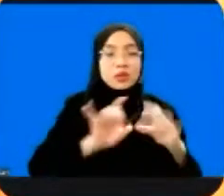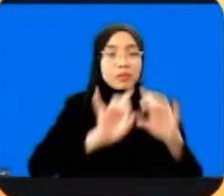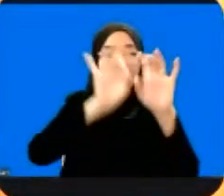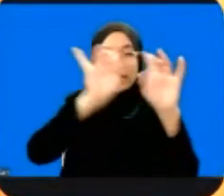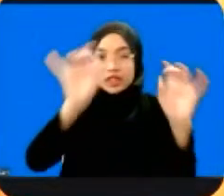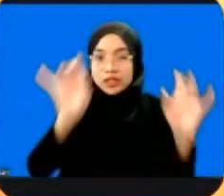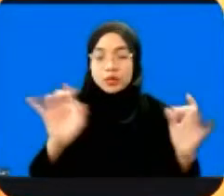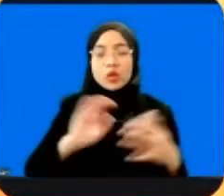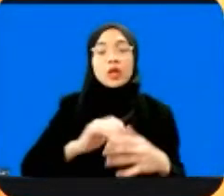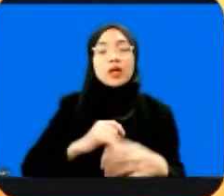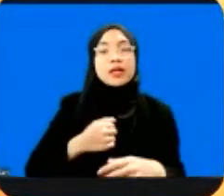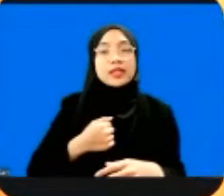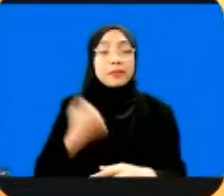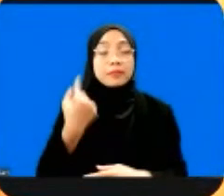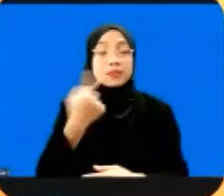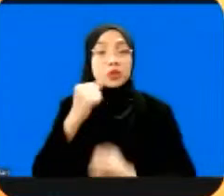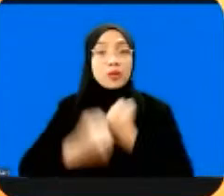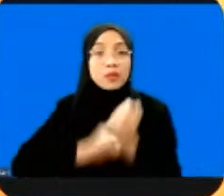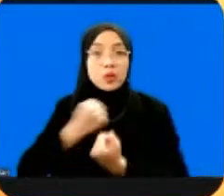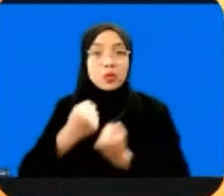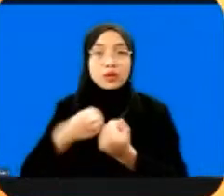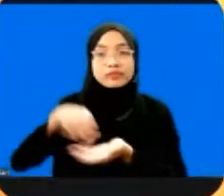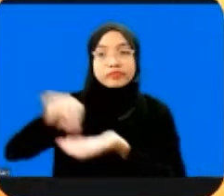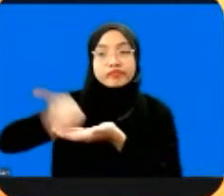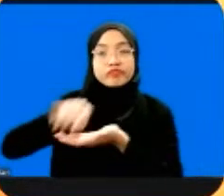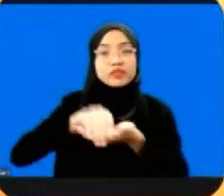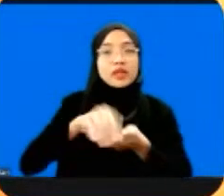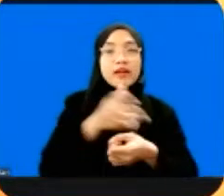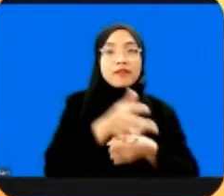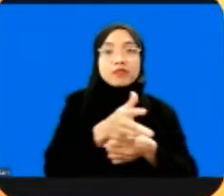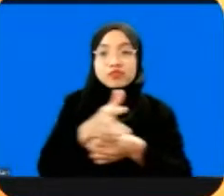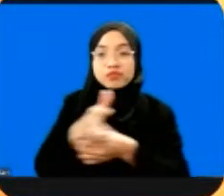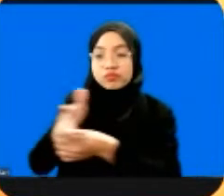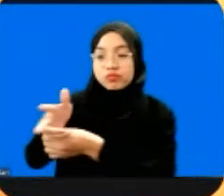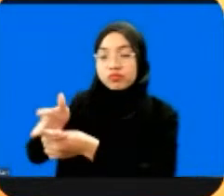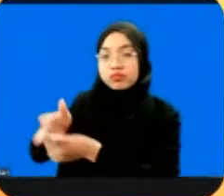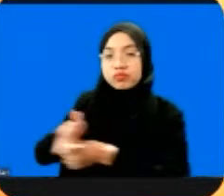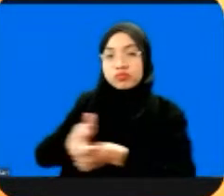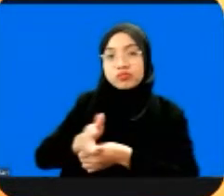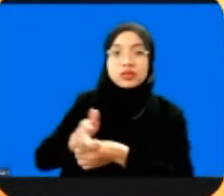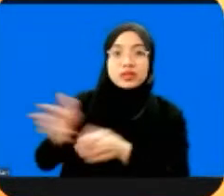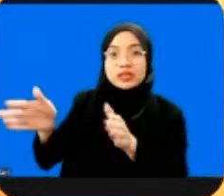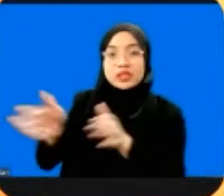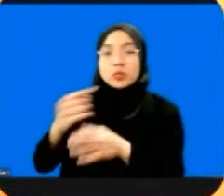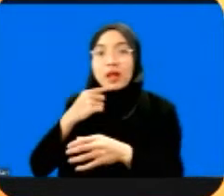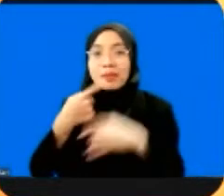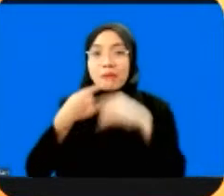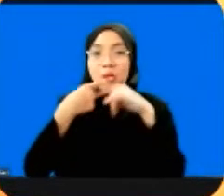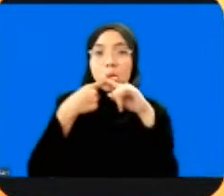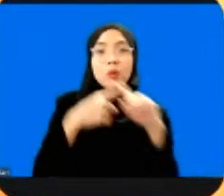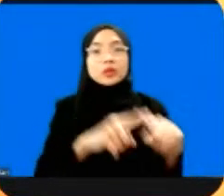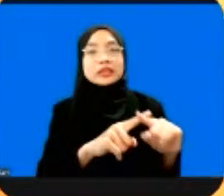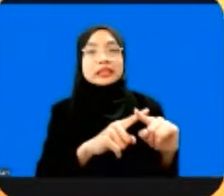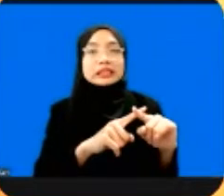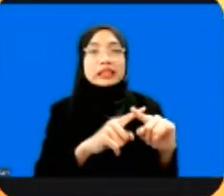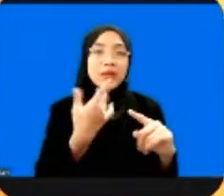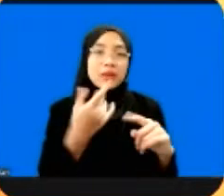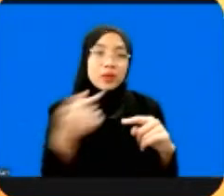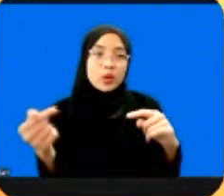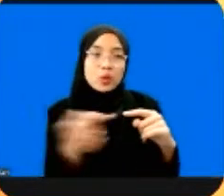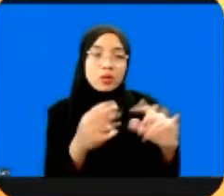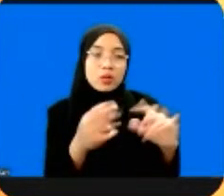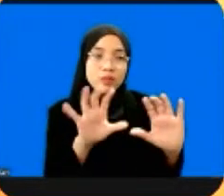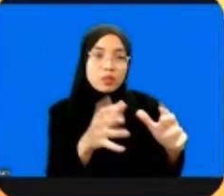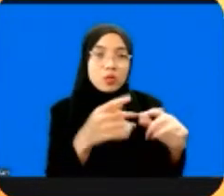movie called Hoaksinasi. It's from Hoaks and the vaccination, and we try to portray